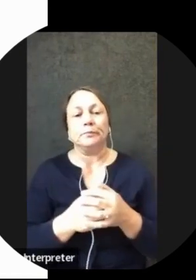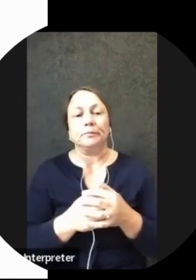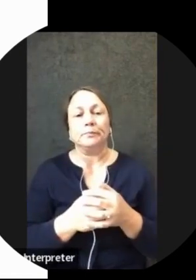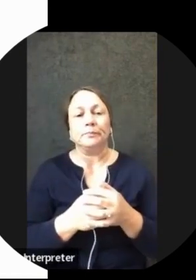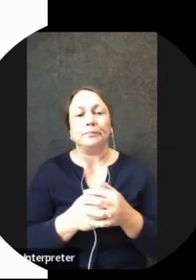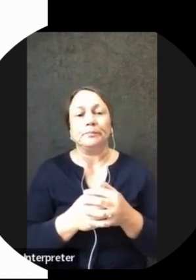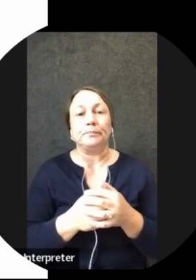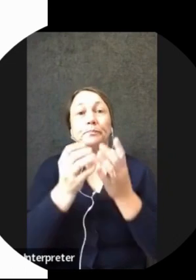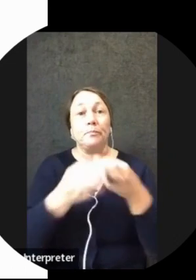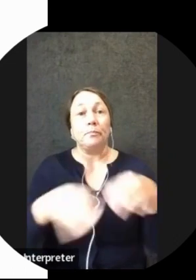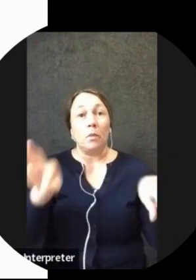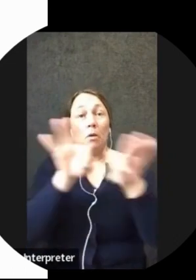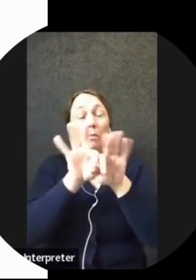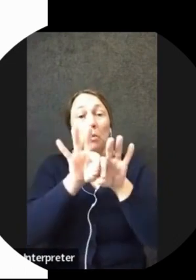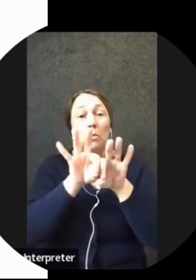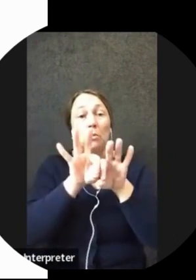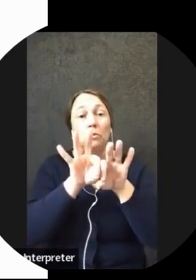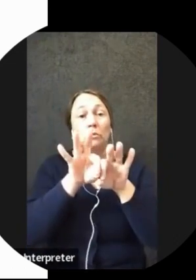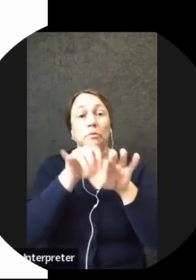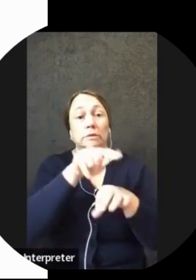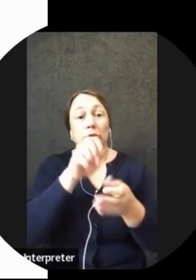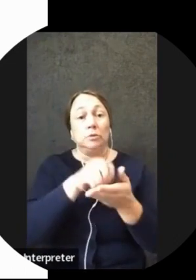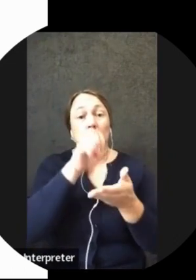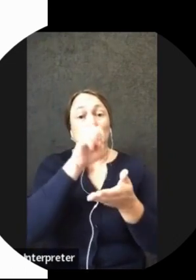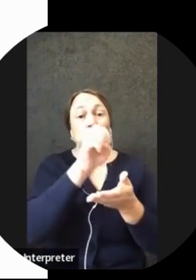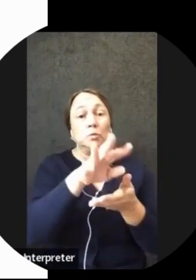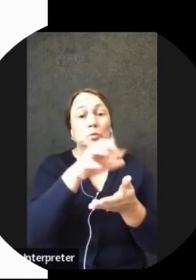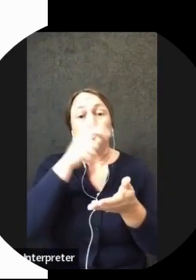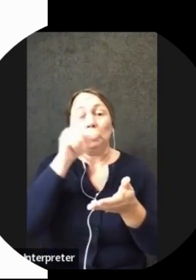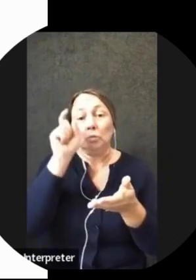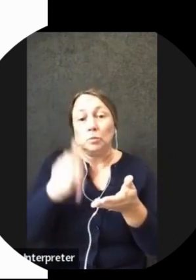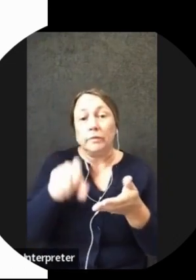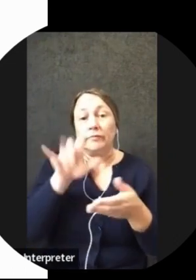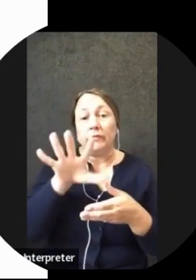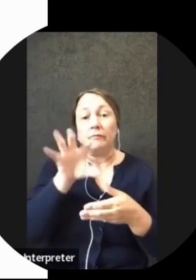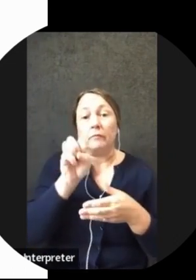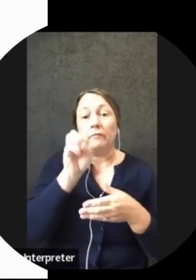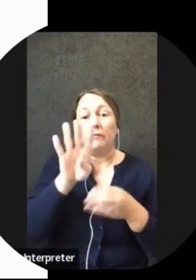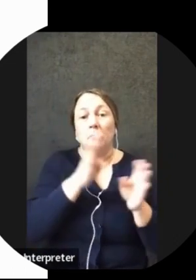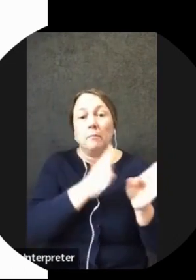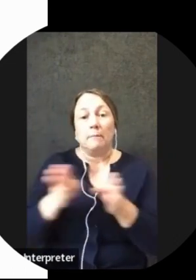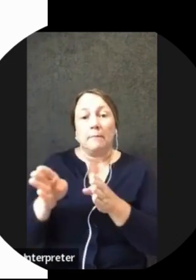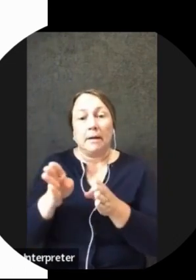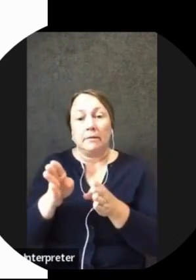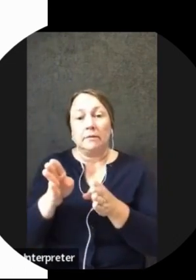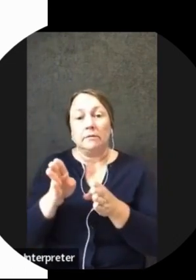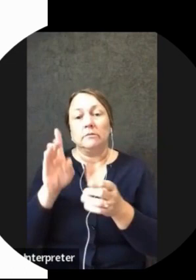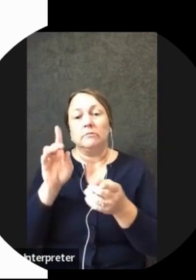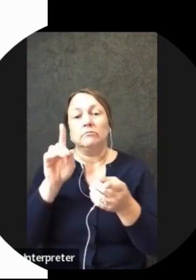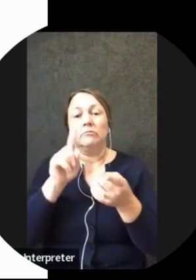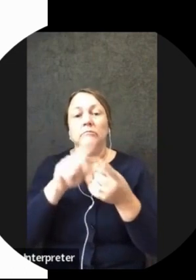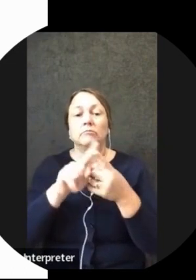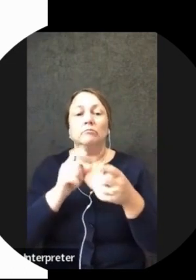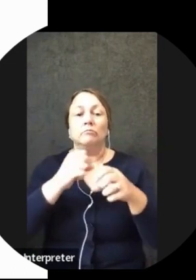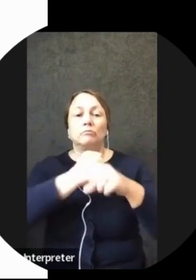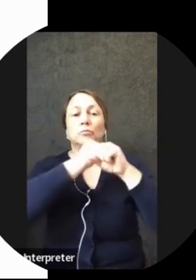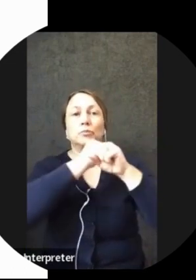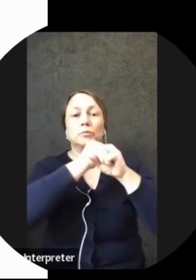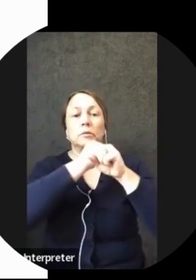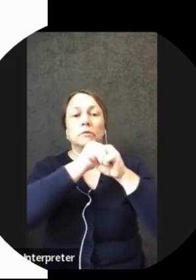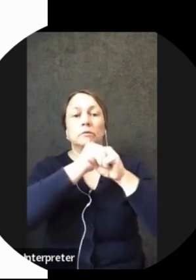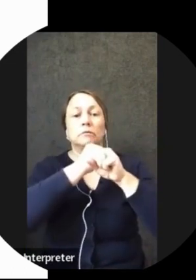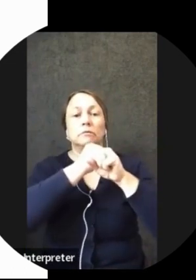It's important to note that a student does not need to have a Section 504 plan in order to be protected